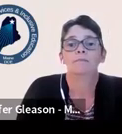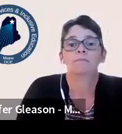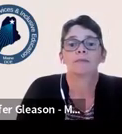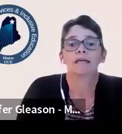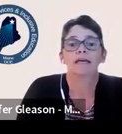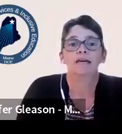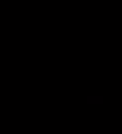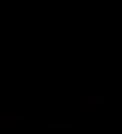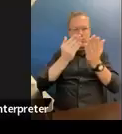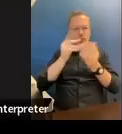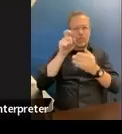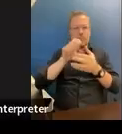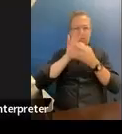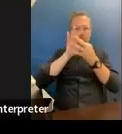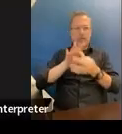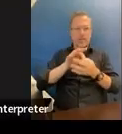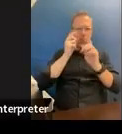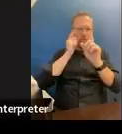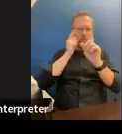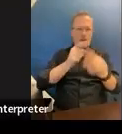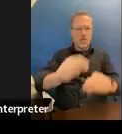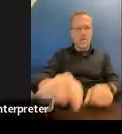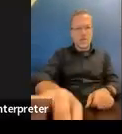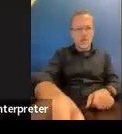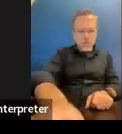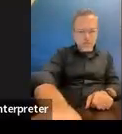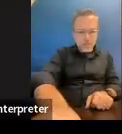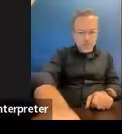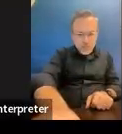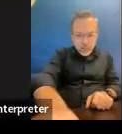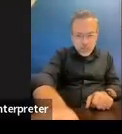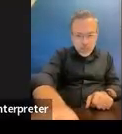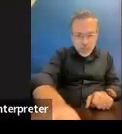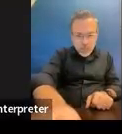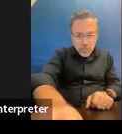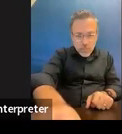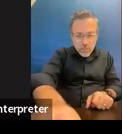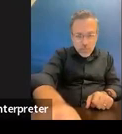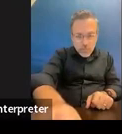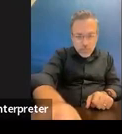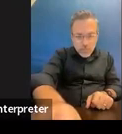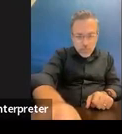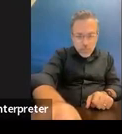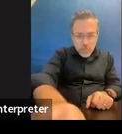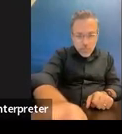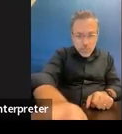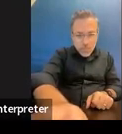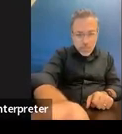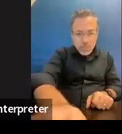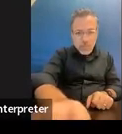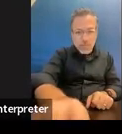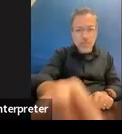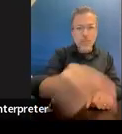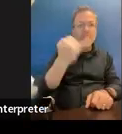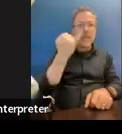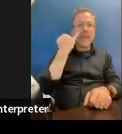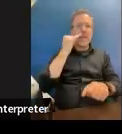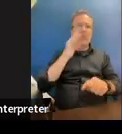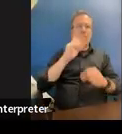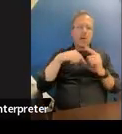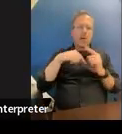um if you're just talking about teacher to teacher check-ins um